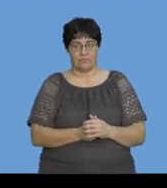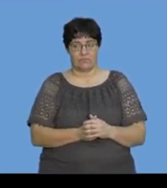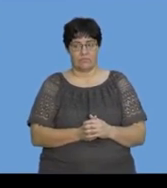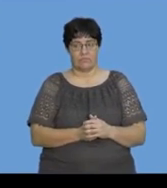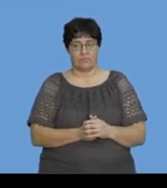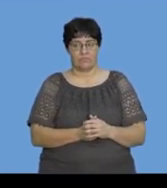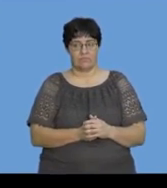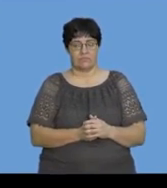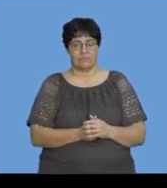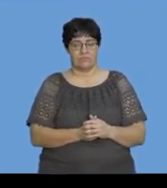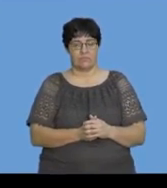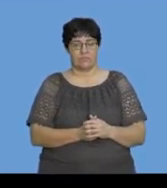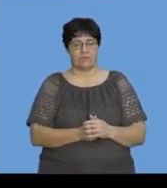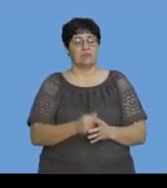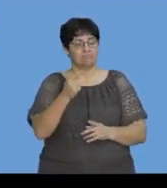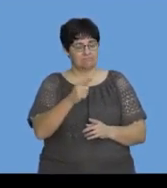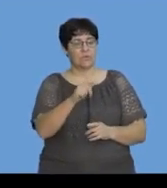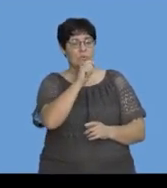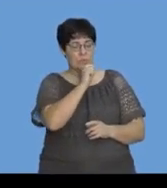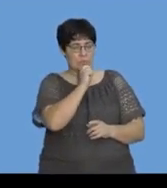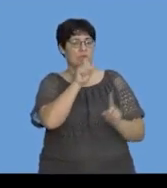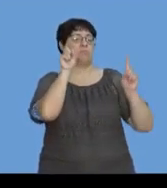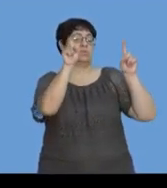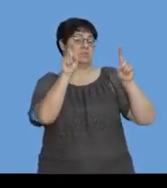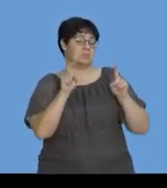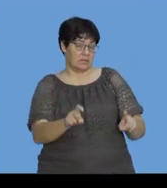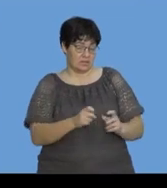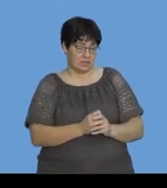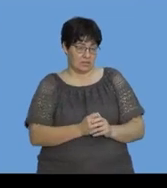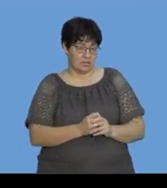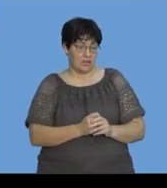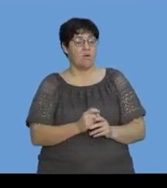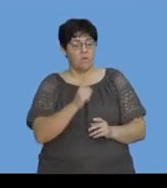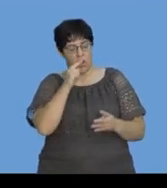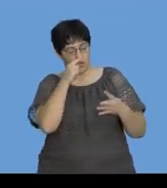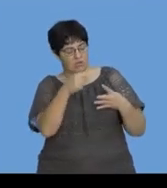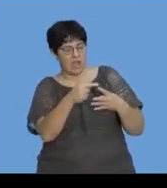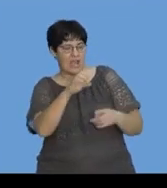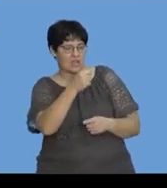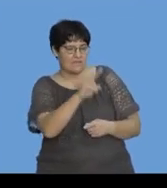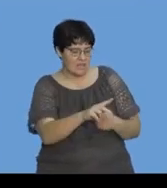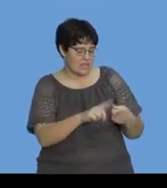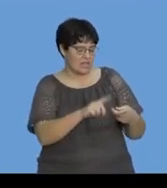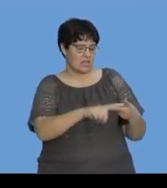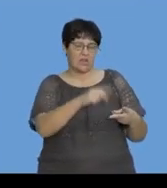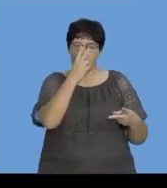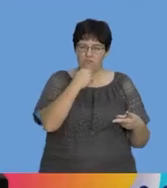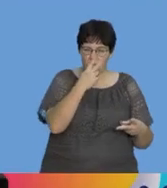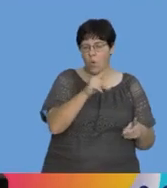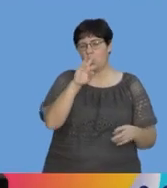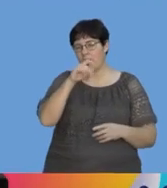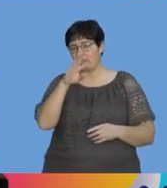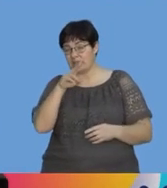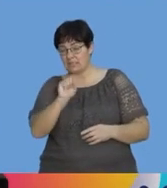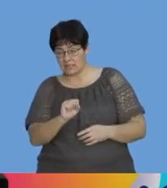Okay, so you see, we've used those principles that we used when we looked at either HIV, flu,